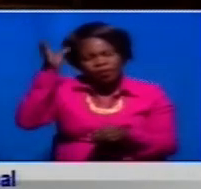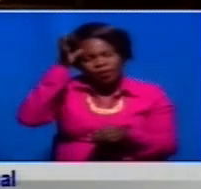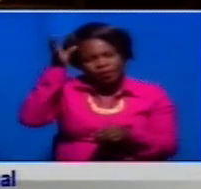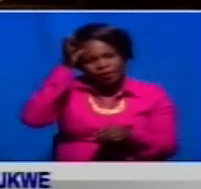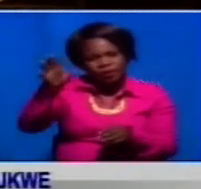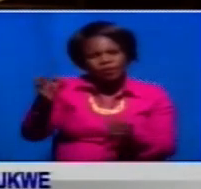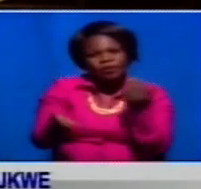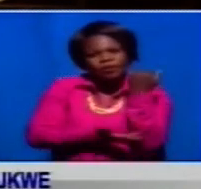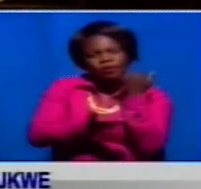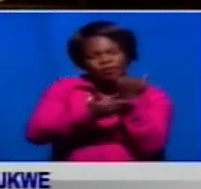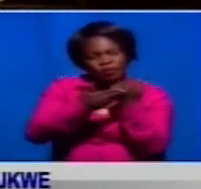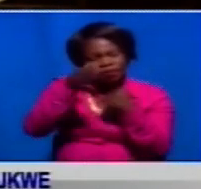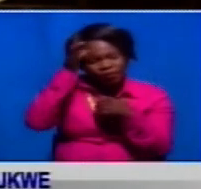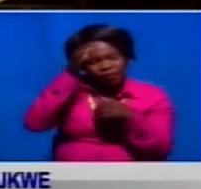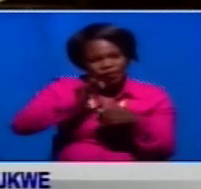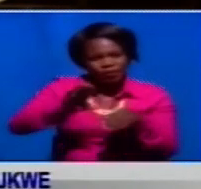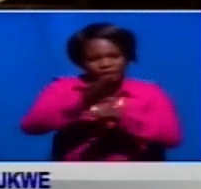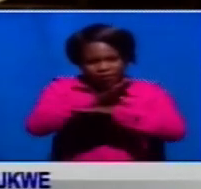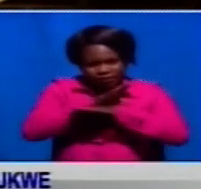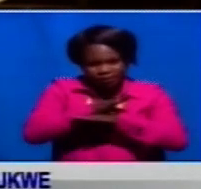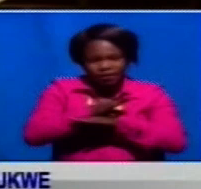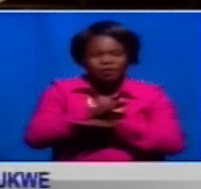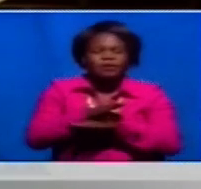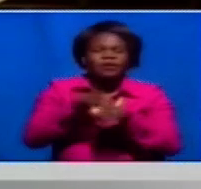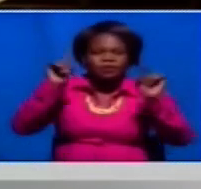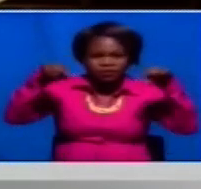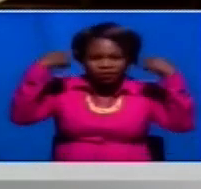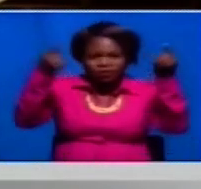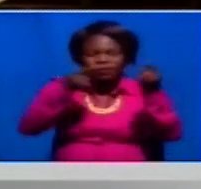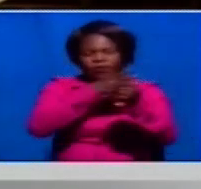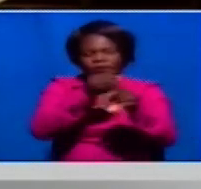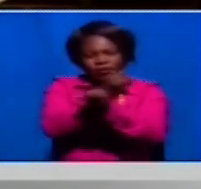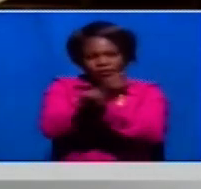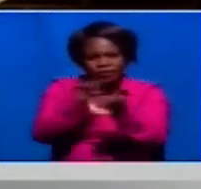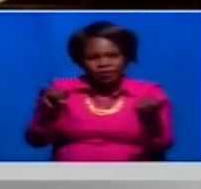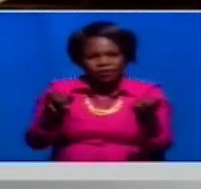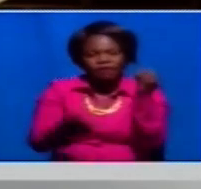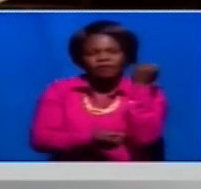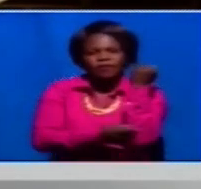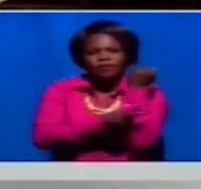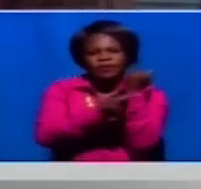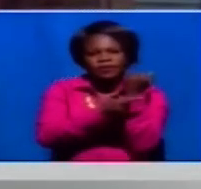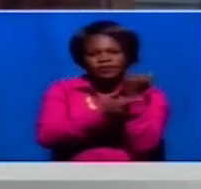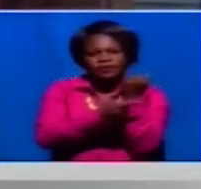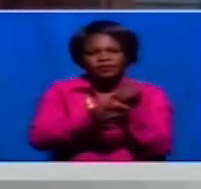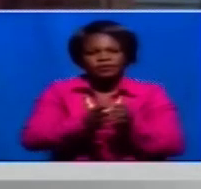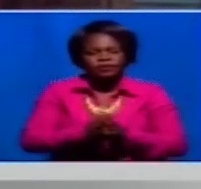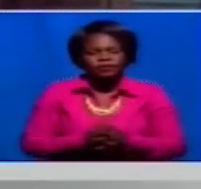improve the capacity of Zambia of sustainable and independent development.